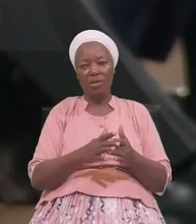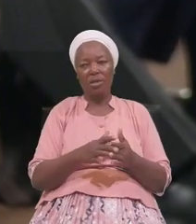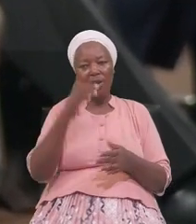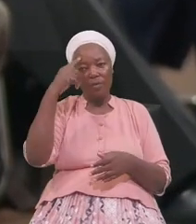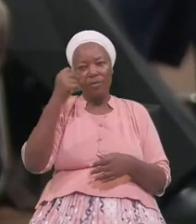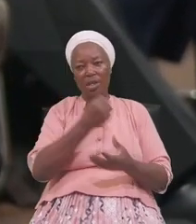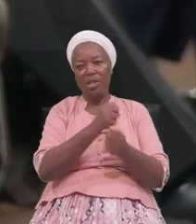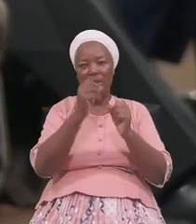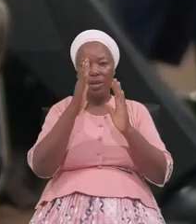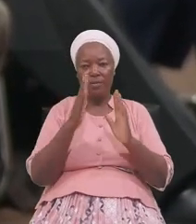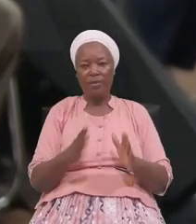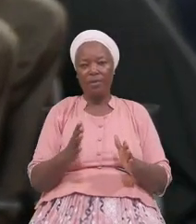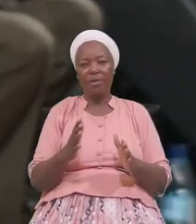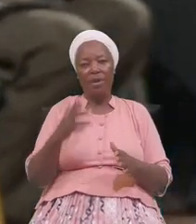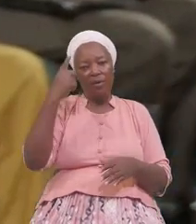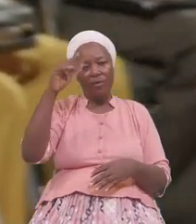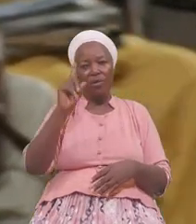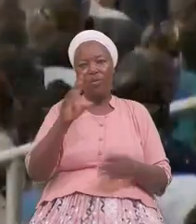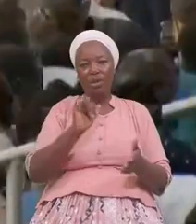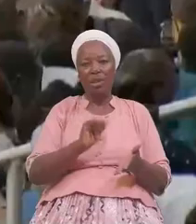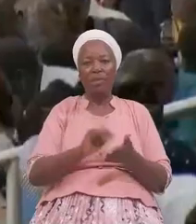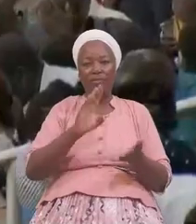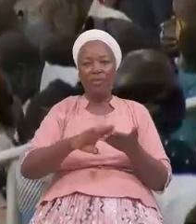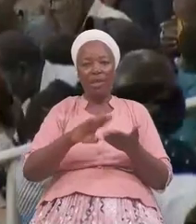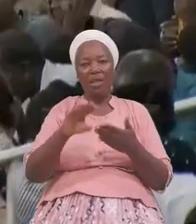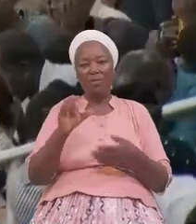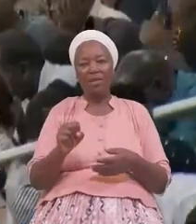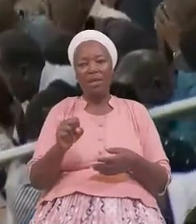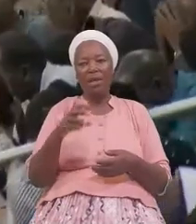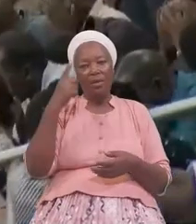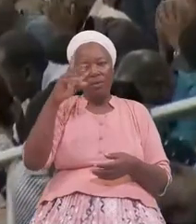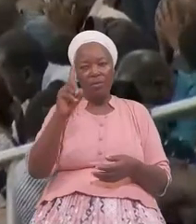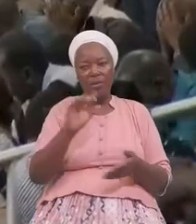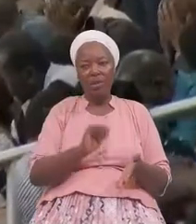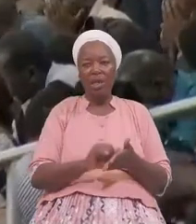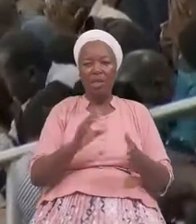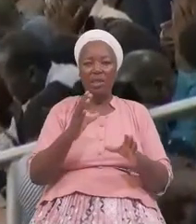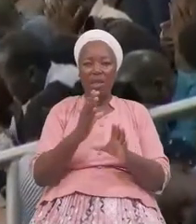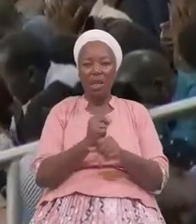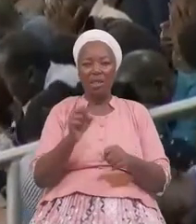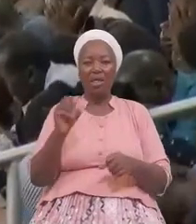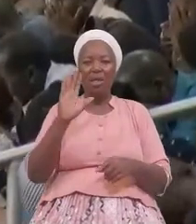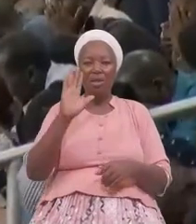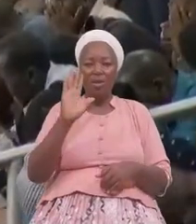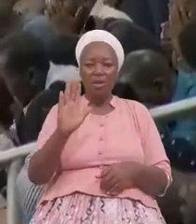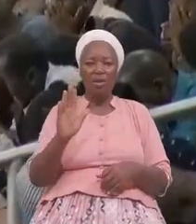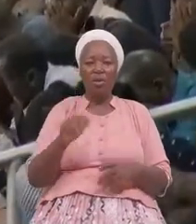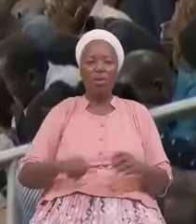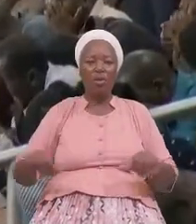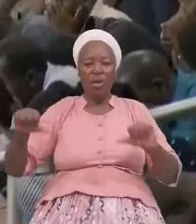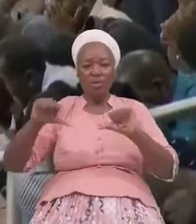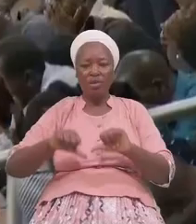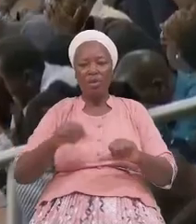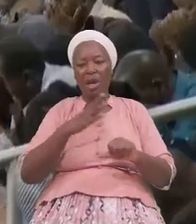Savior, for the one who forgives, for the one who takes your condemnation